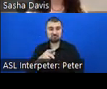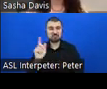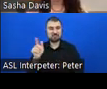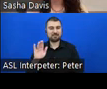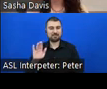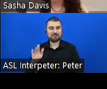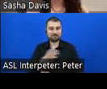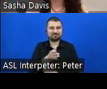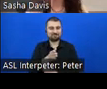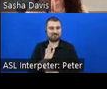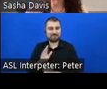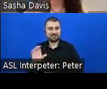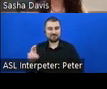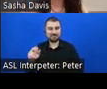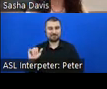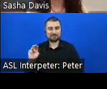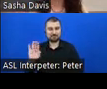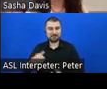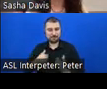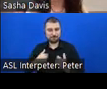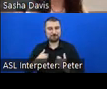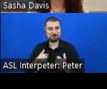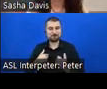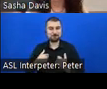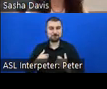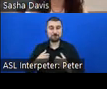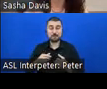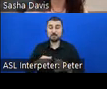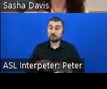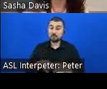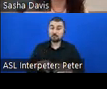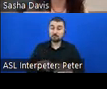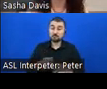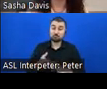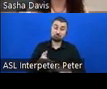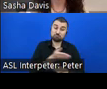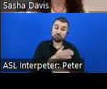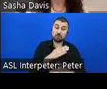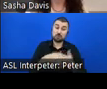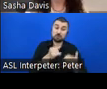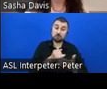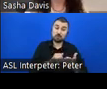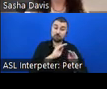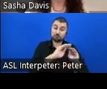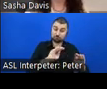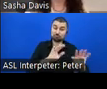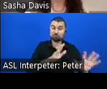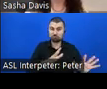And then also behind them, a lot of these works are in the same locations now as they were then. So